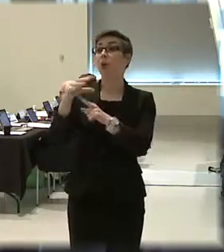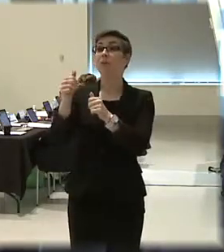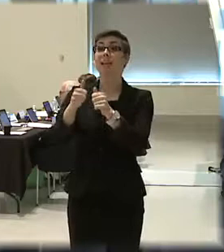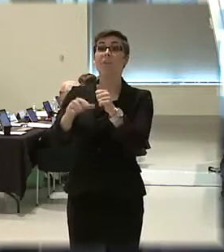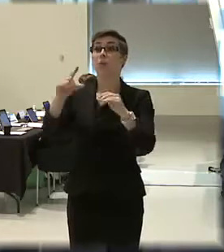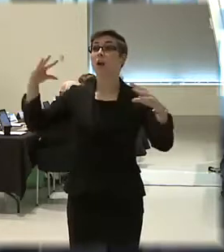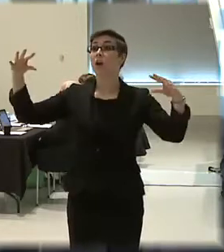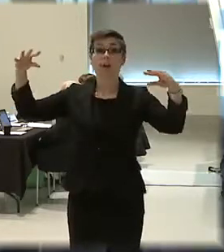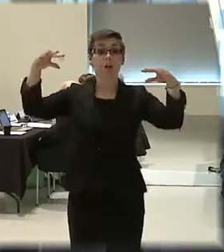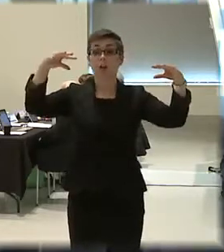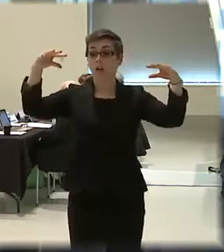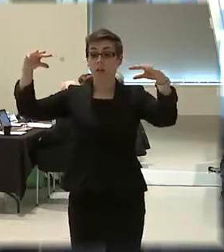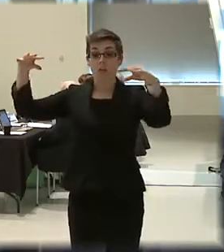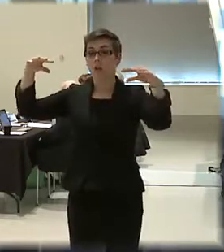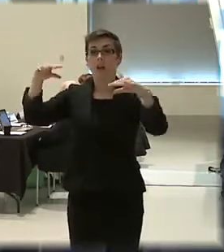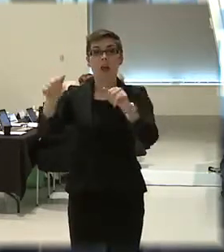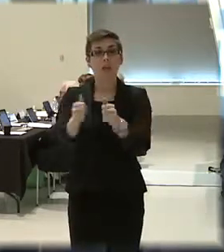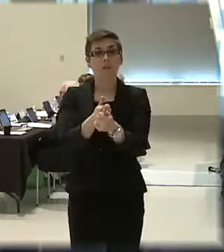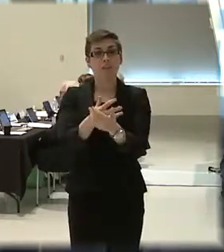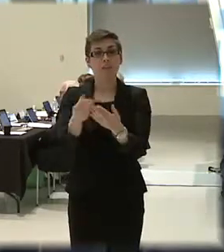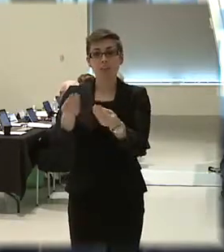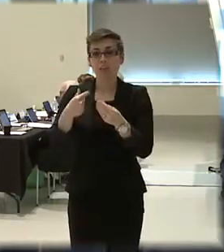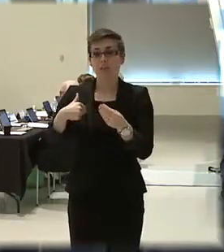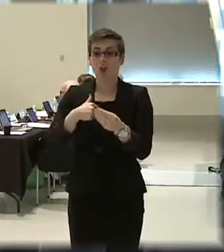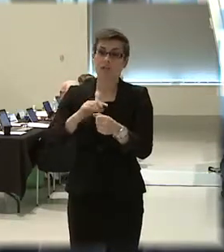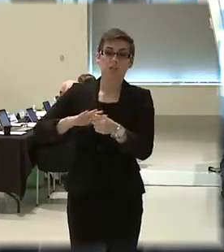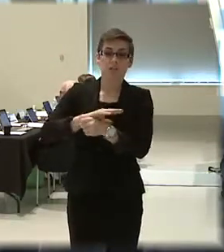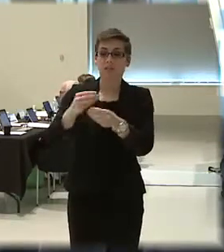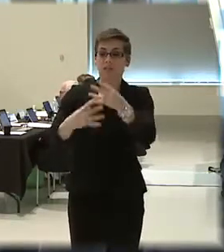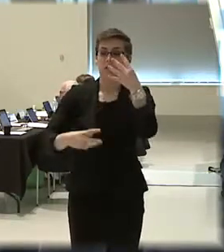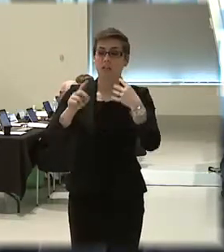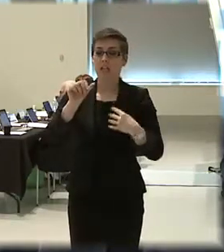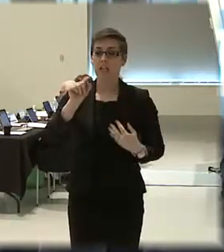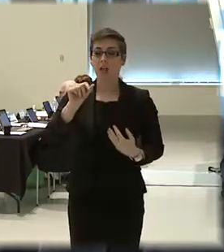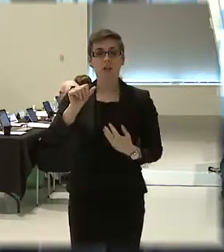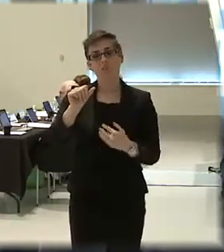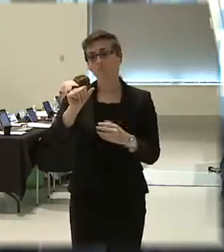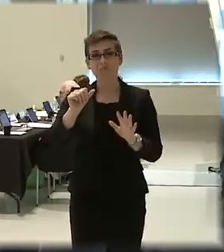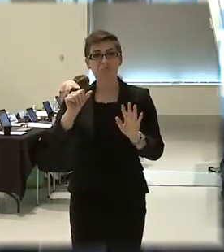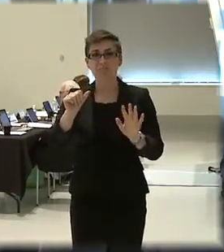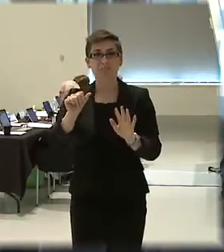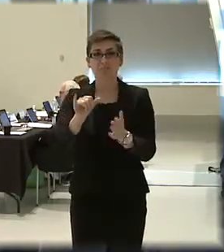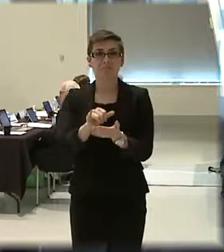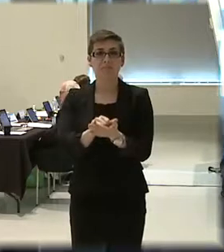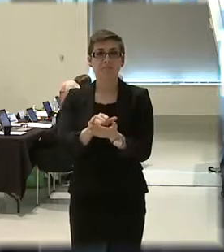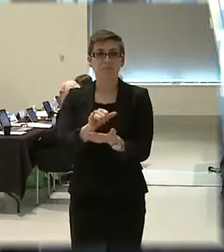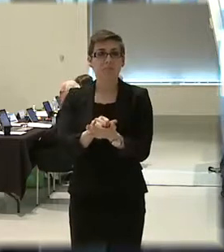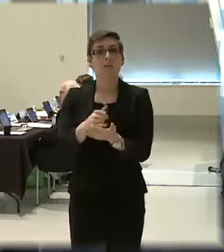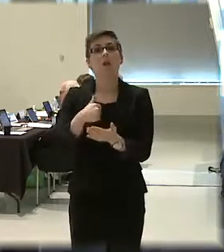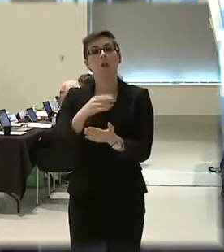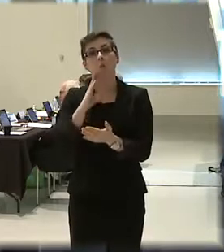the data that some people think it should. The fact of the matter is, and I go back to an earlier question you asked